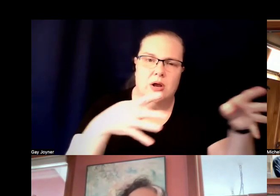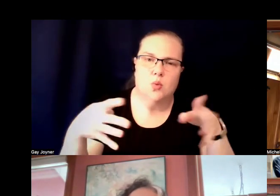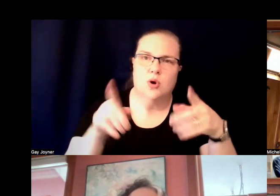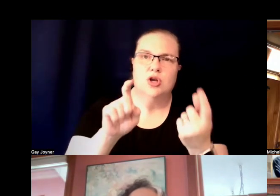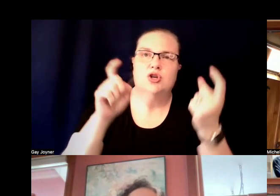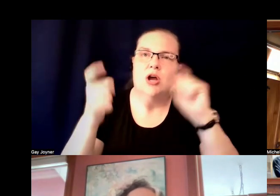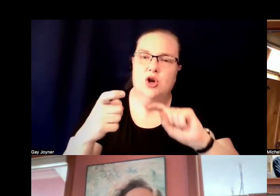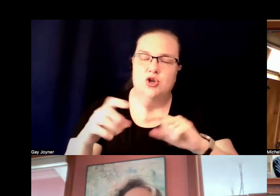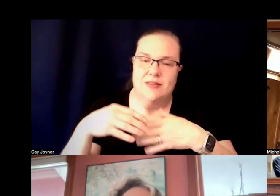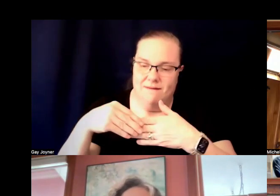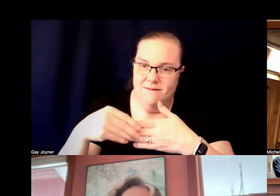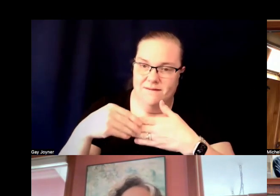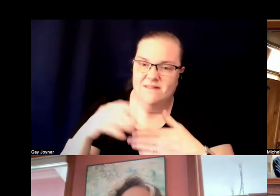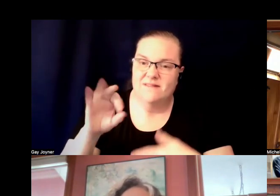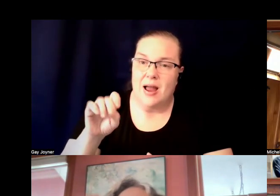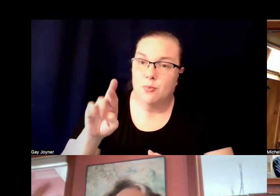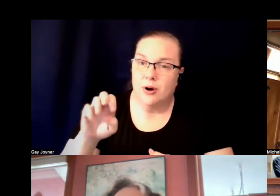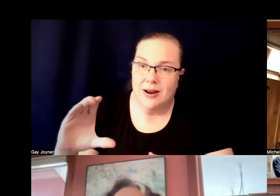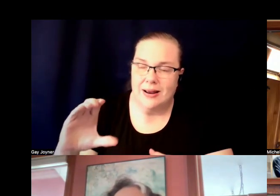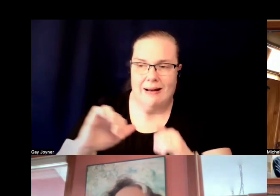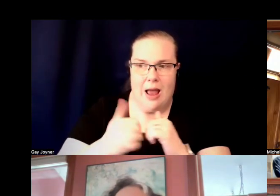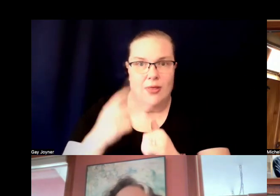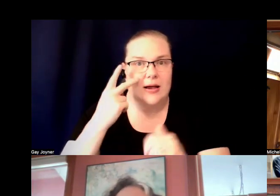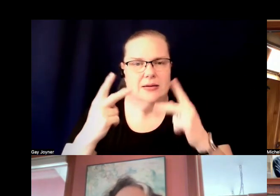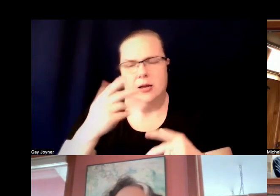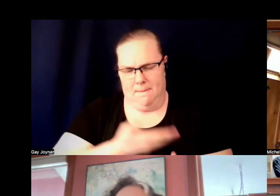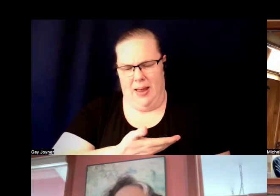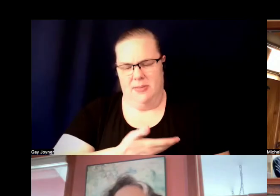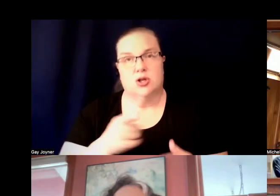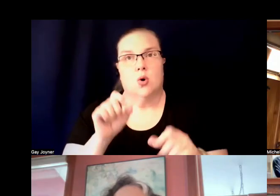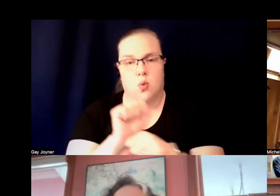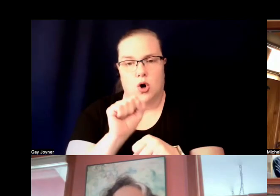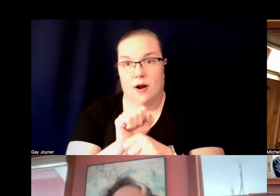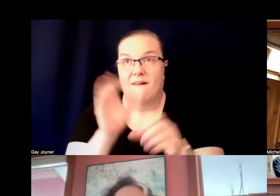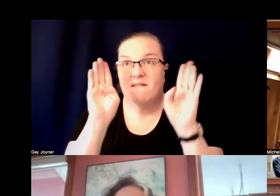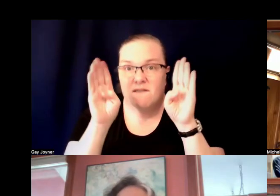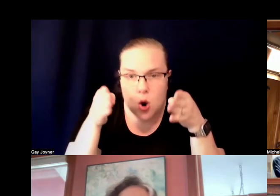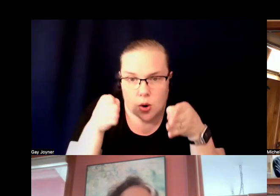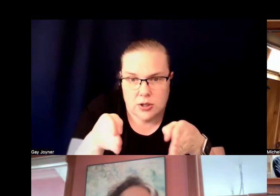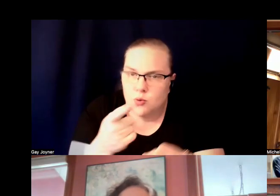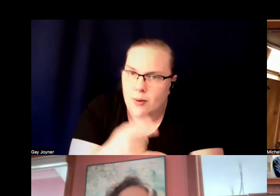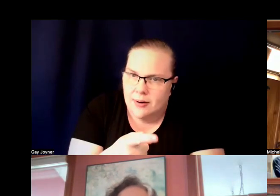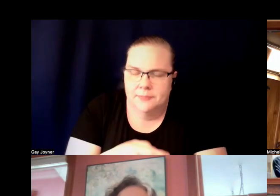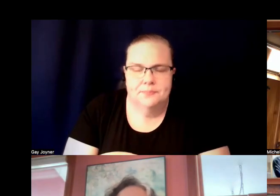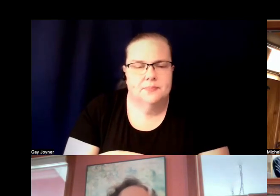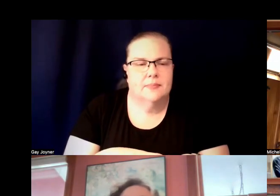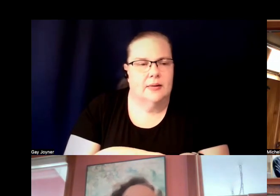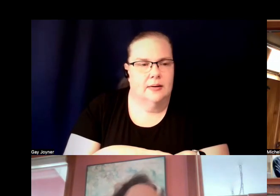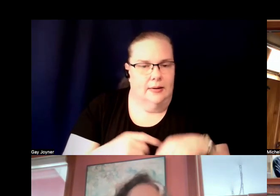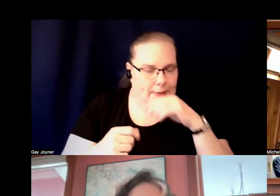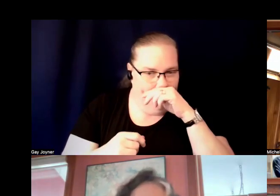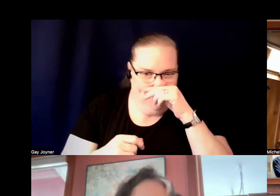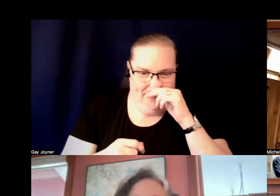fabric Mm. and change what they could see. I mean, because babies, they're working on focusing, right? Mm. They're not, they've